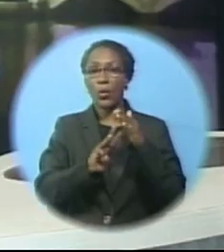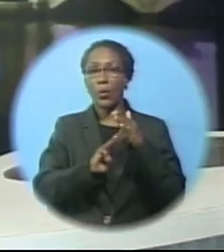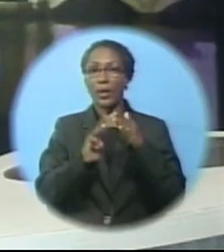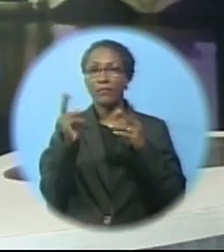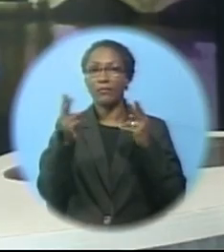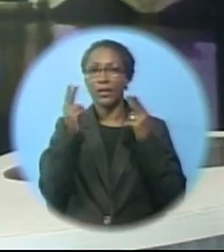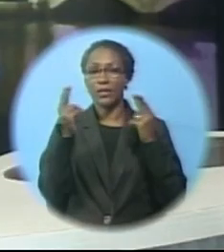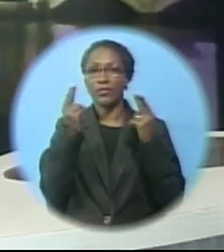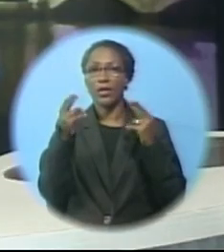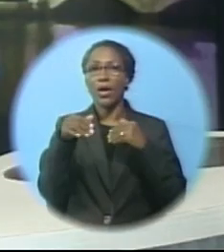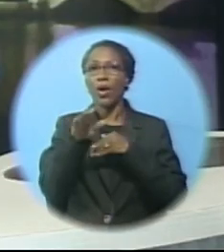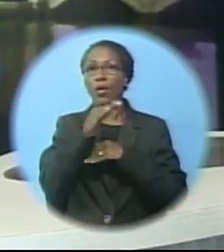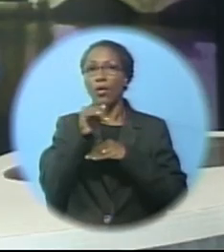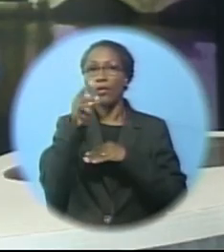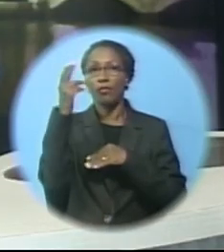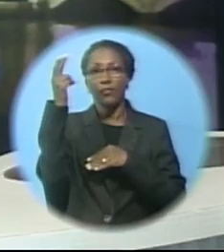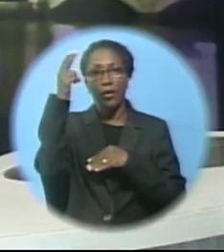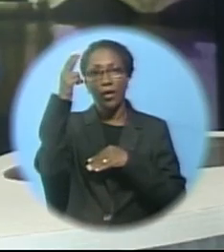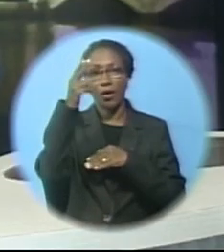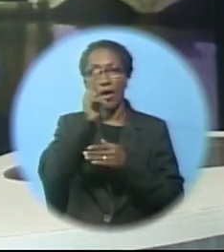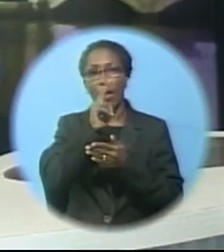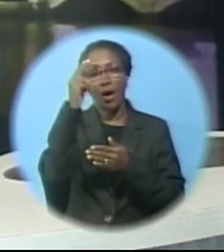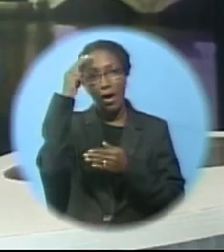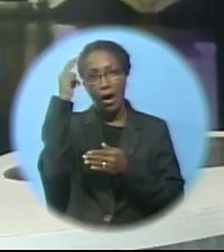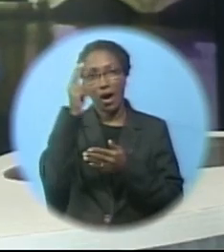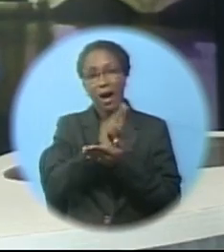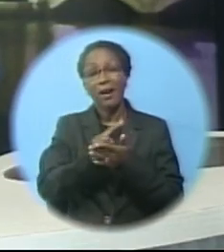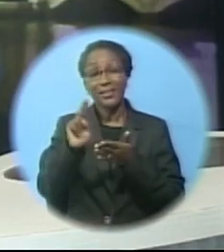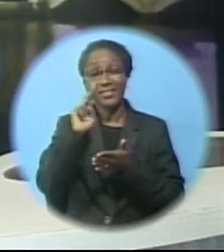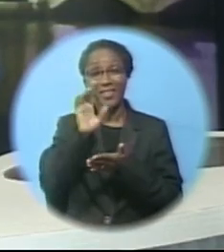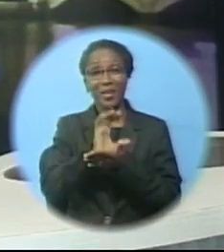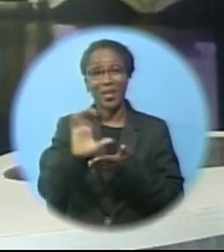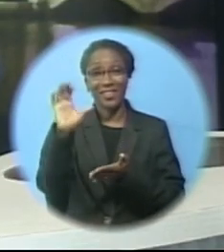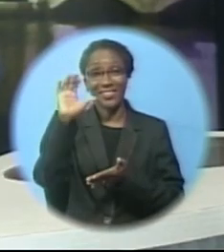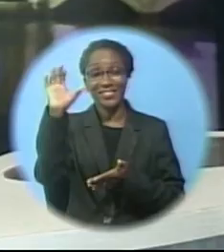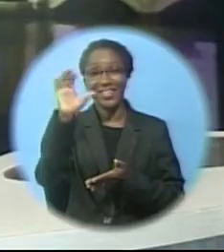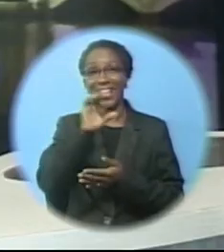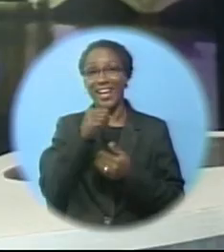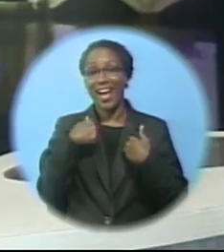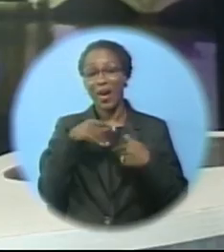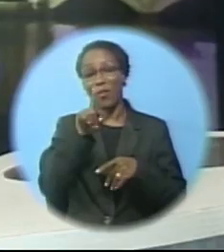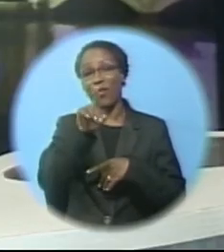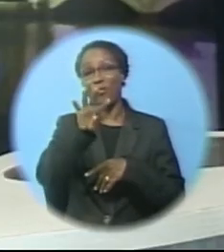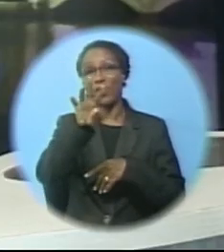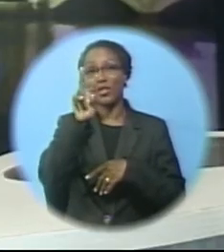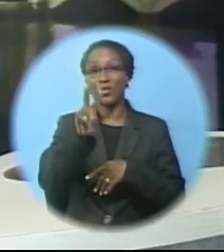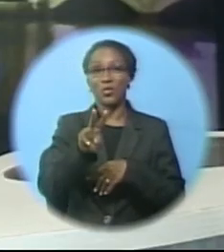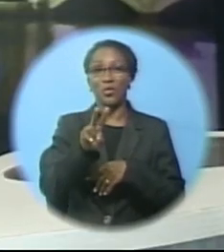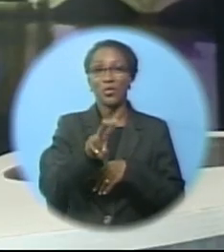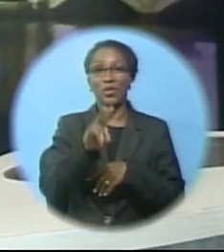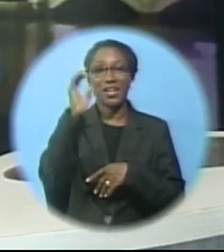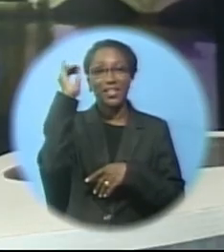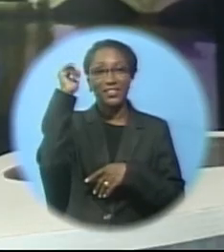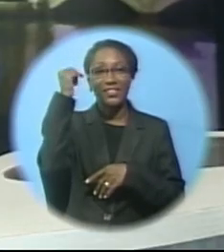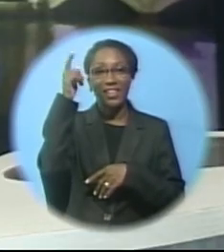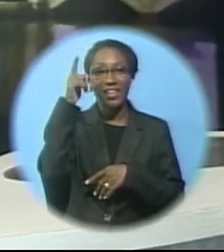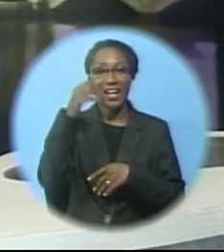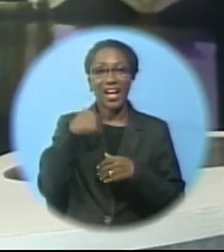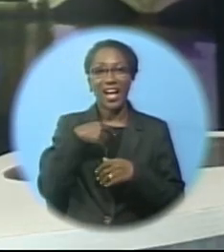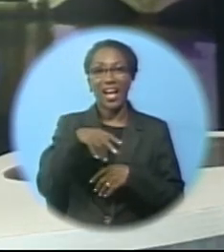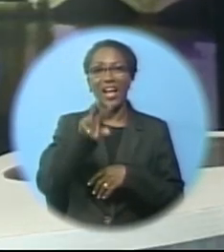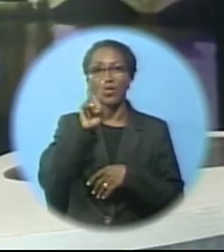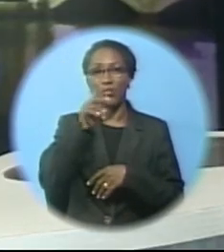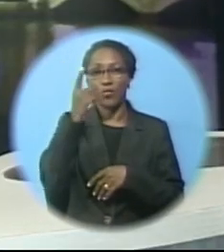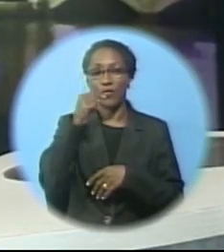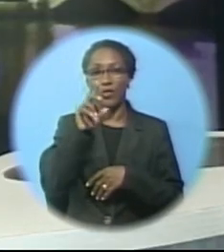made 142 for 7 in their 35 overs. Jacob Bethel top scored with 35, while Jaden Leacock bagged 2 for